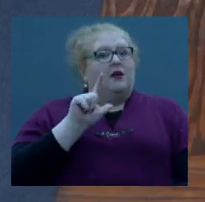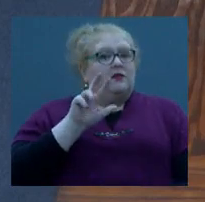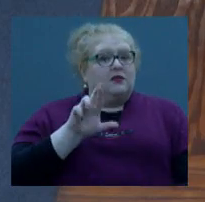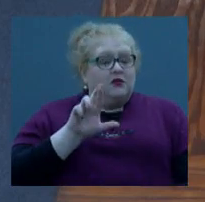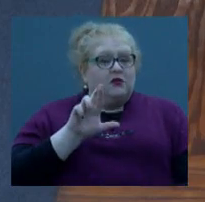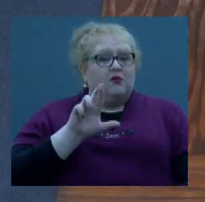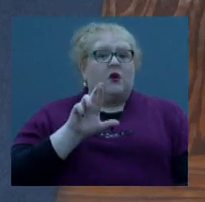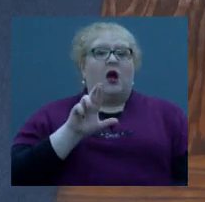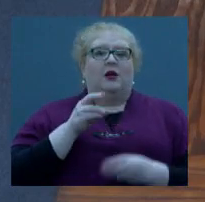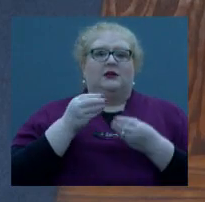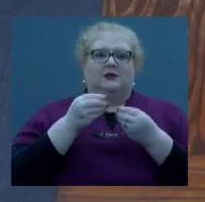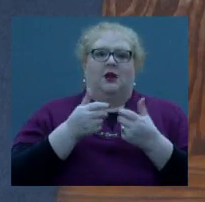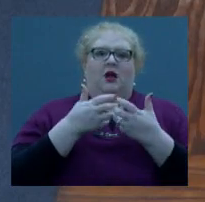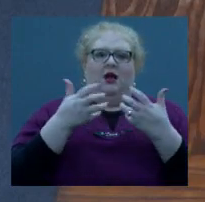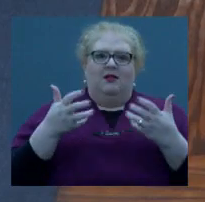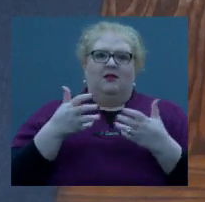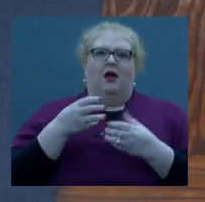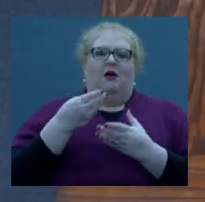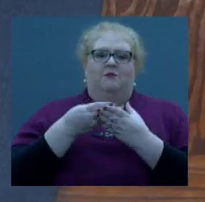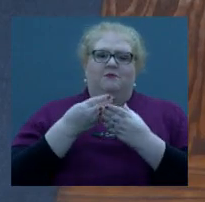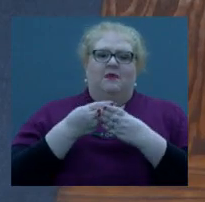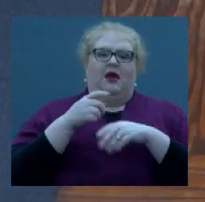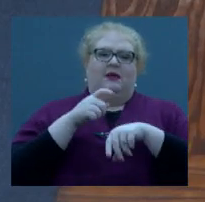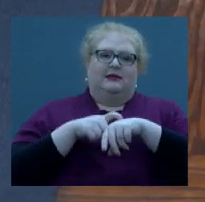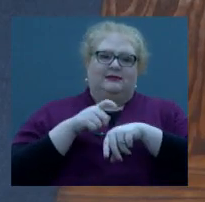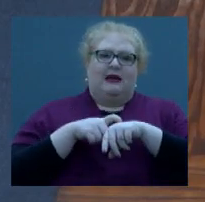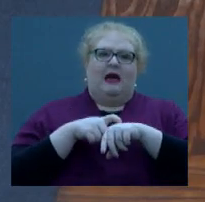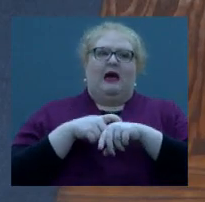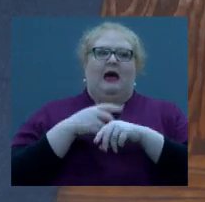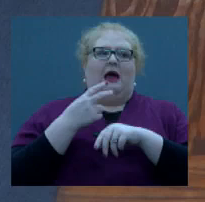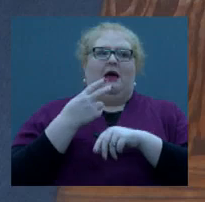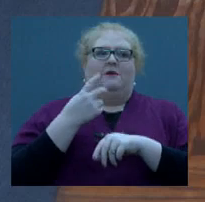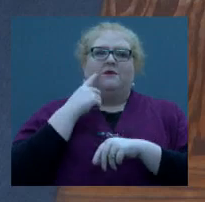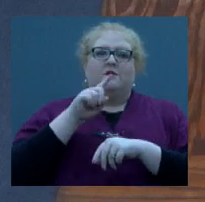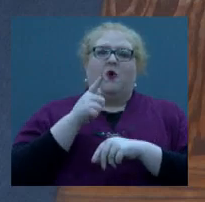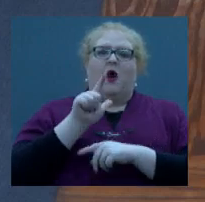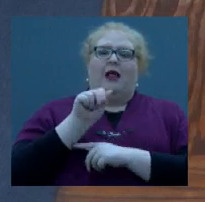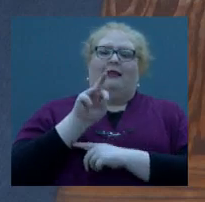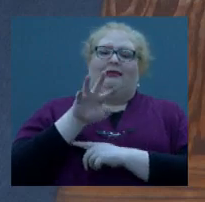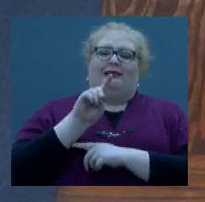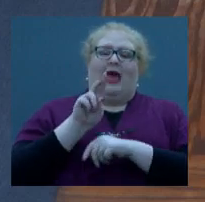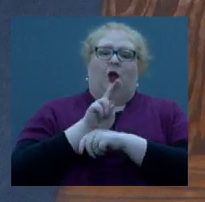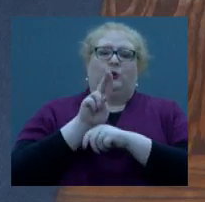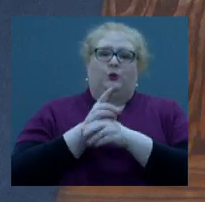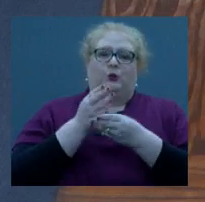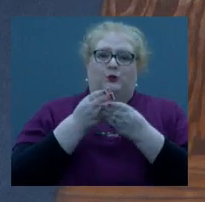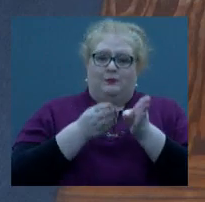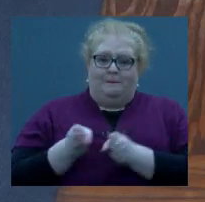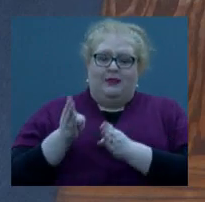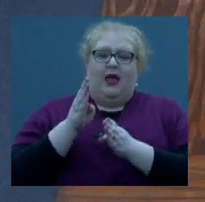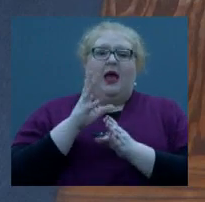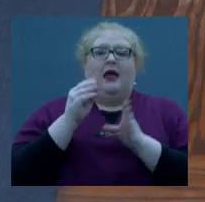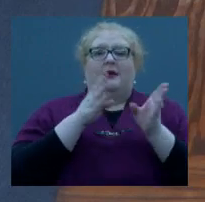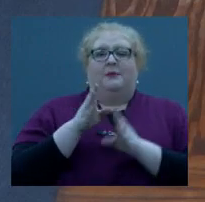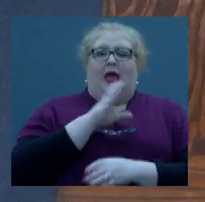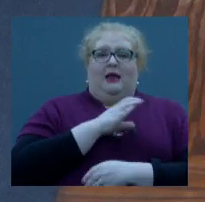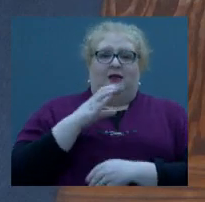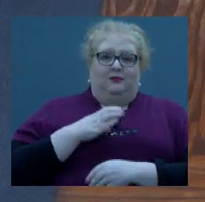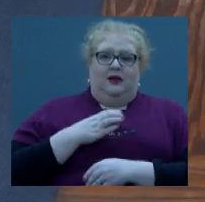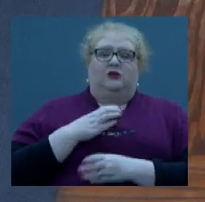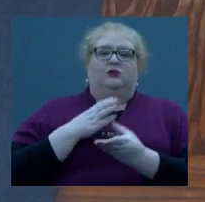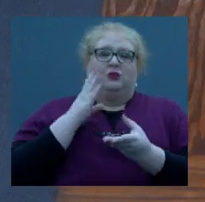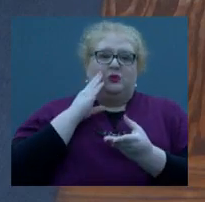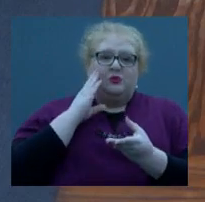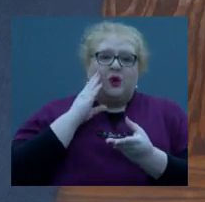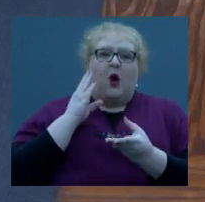and time coming up with a land use plan. And the Planning Commission, as you know,